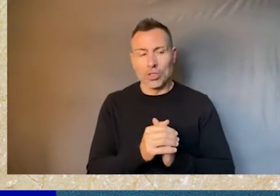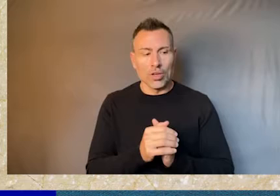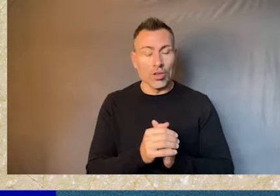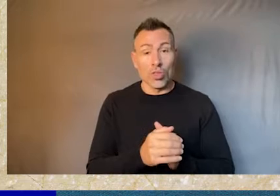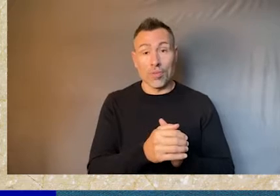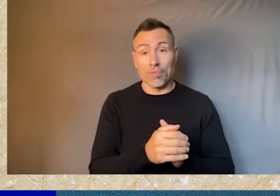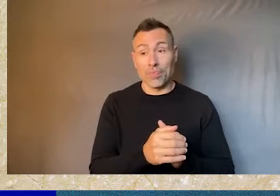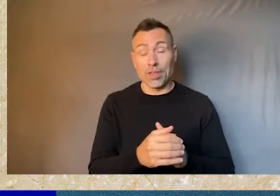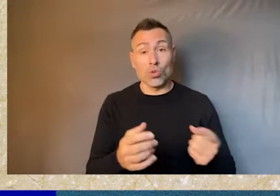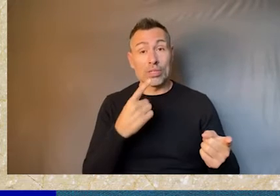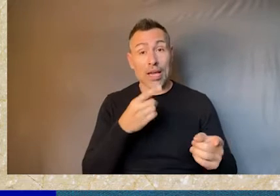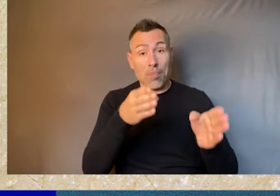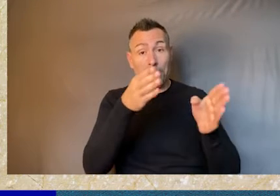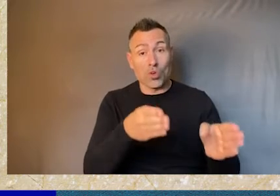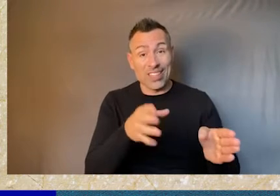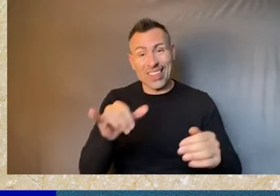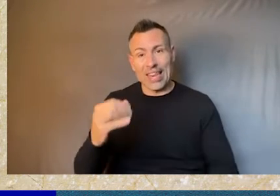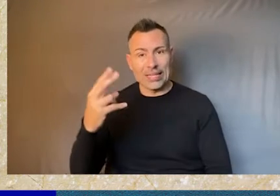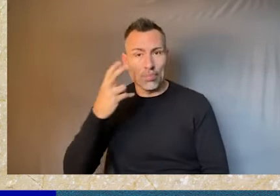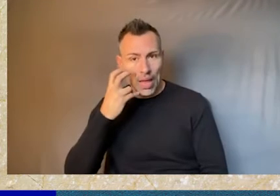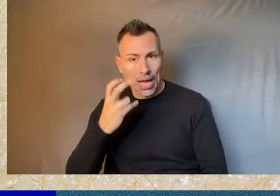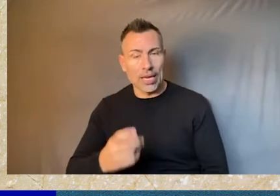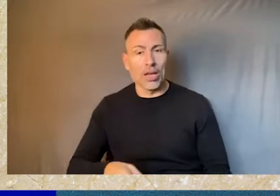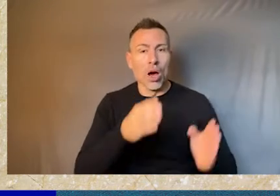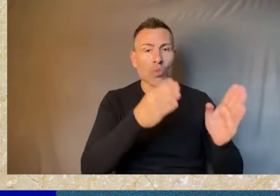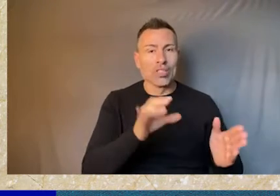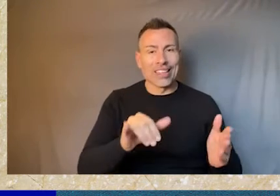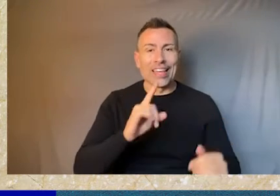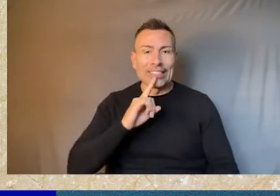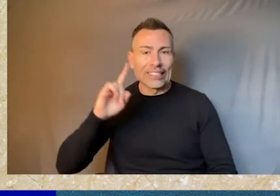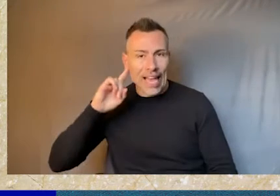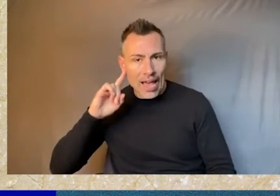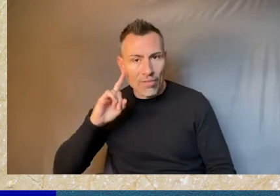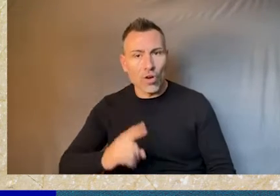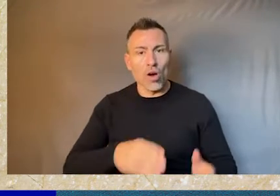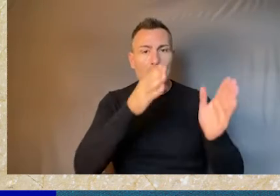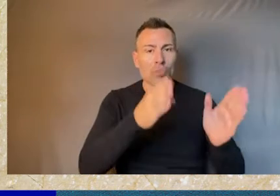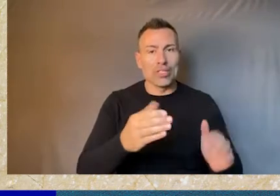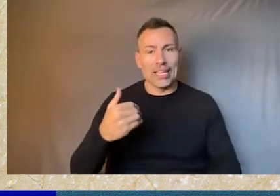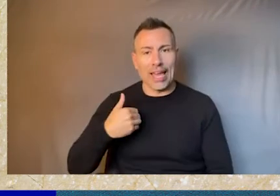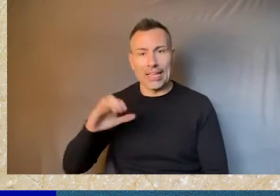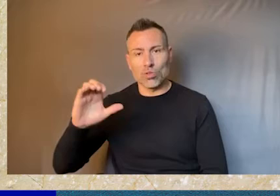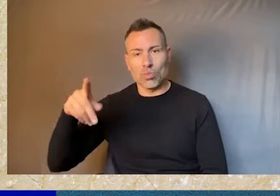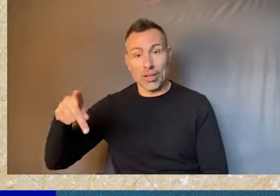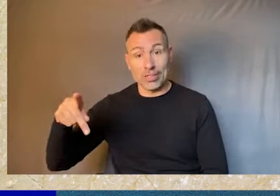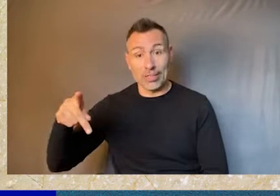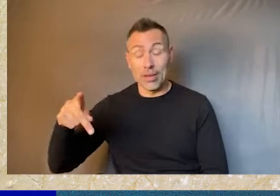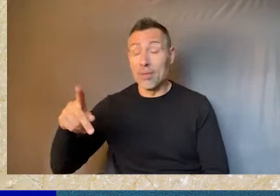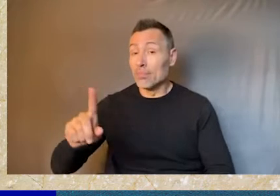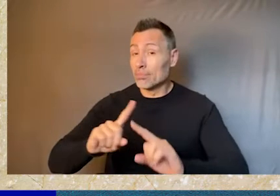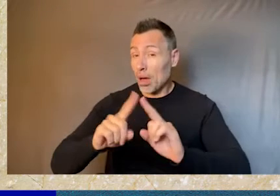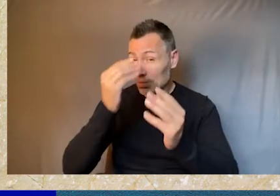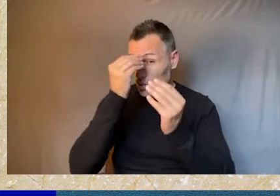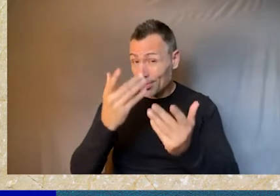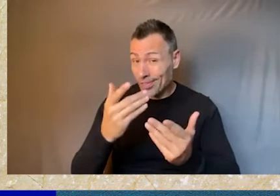a person that is blind, a person that is deaf, a person with cerebral palsy. However, there are exceptions to